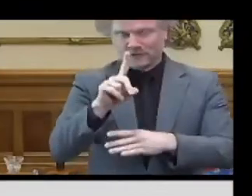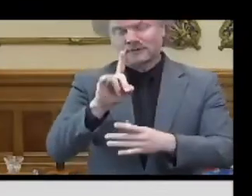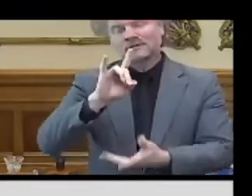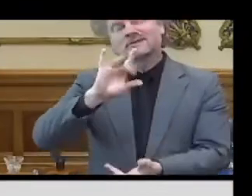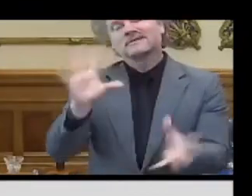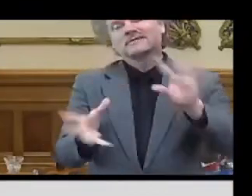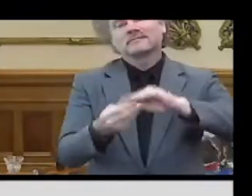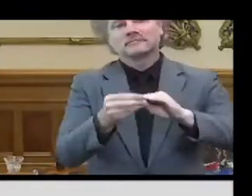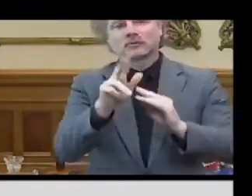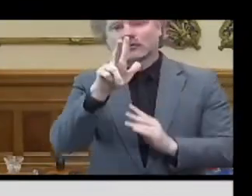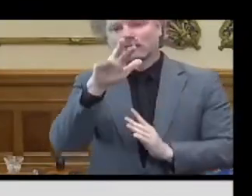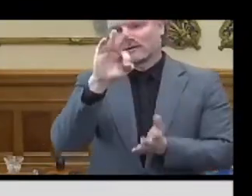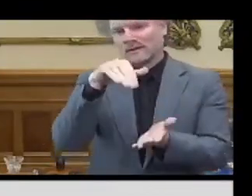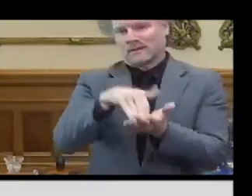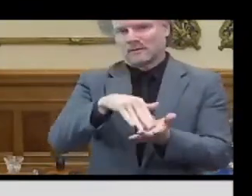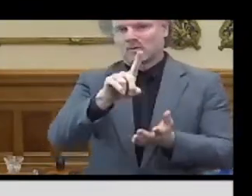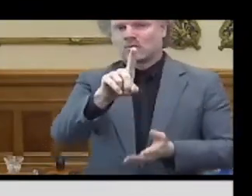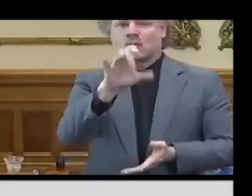a total of